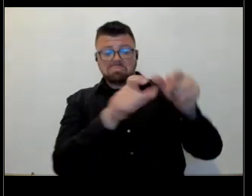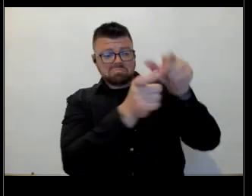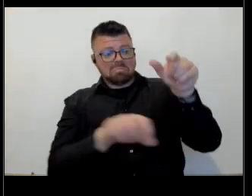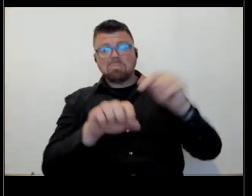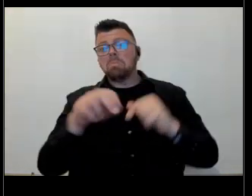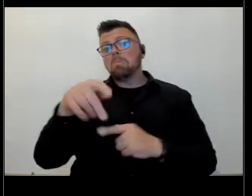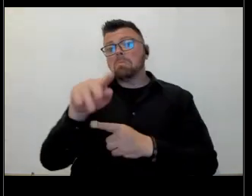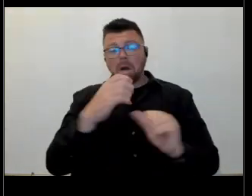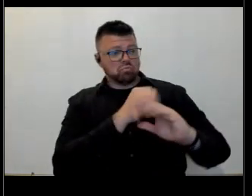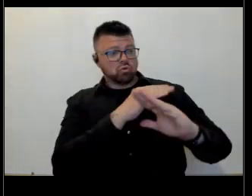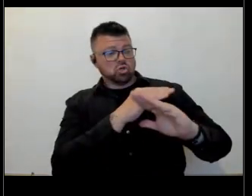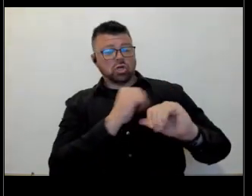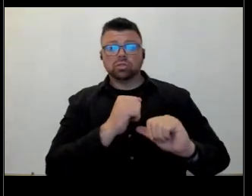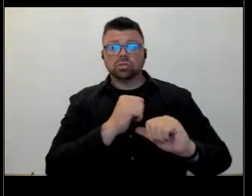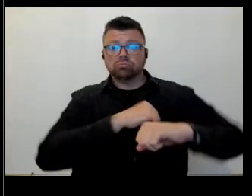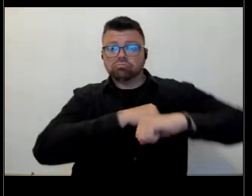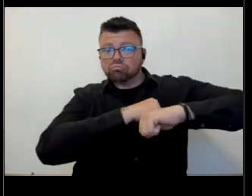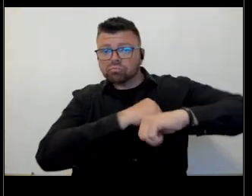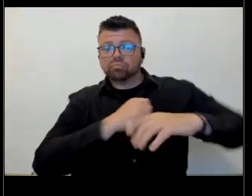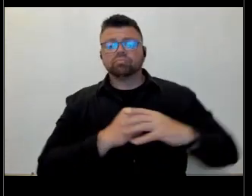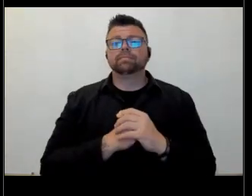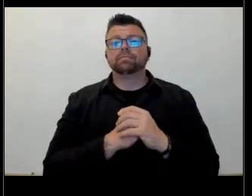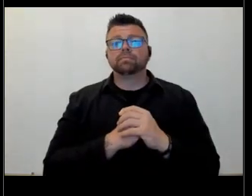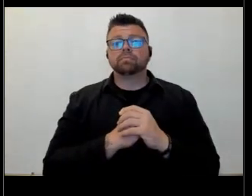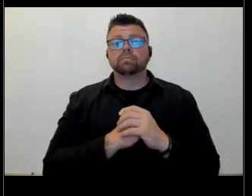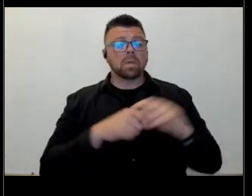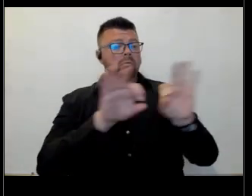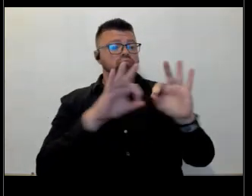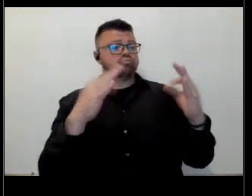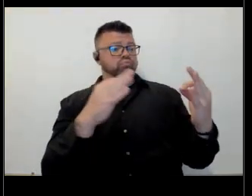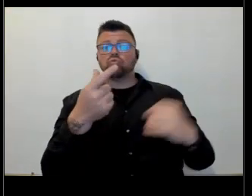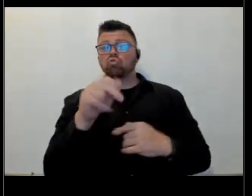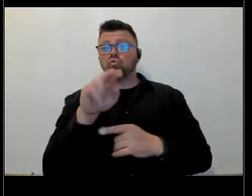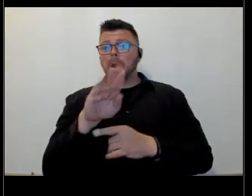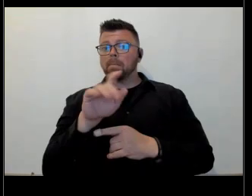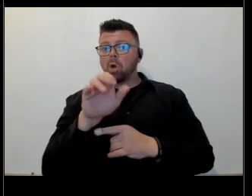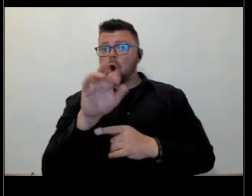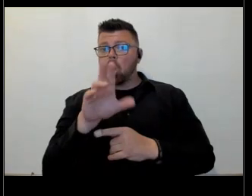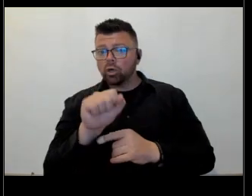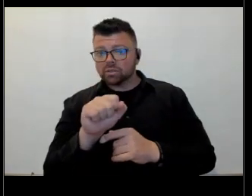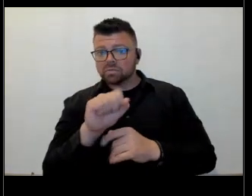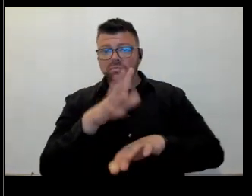grab bars for toilets mounted between 33 and 36 inches,